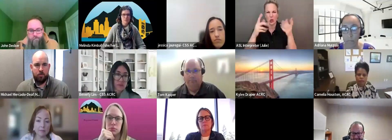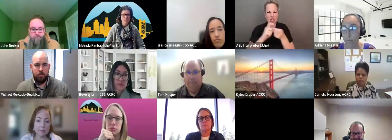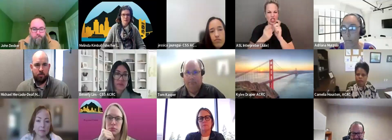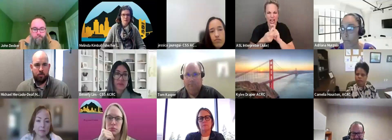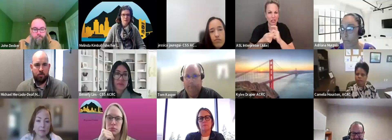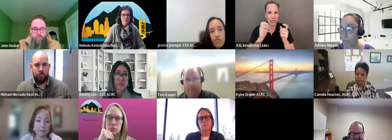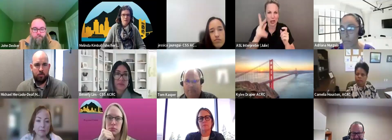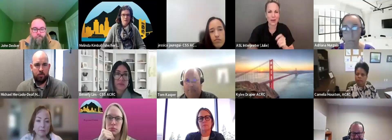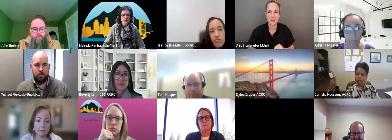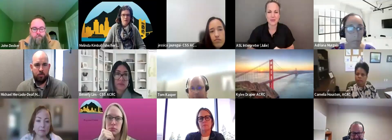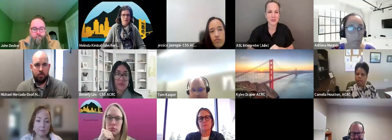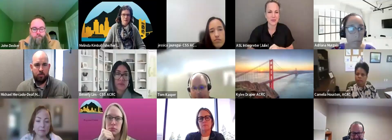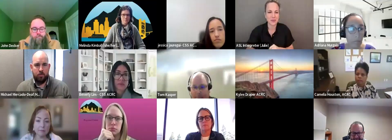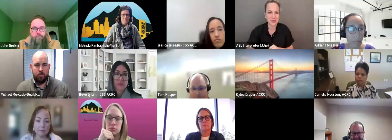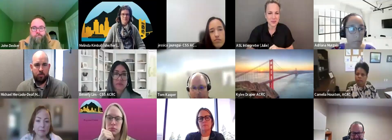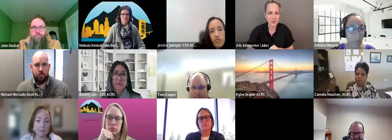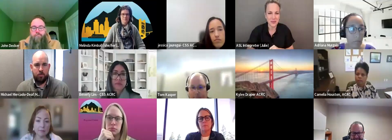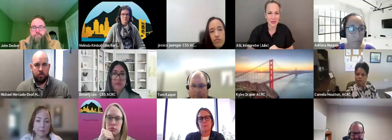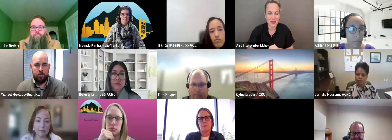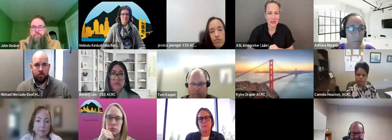stuff. All right.